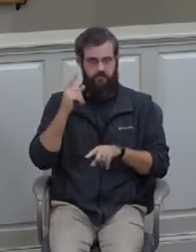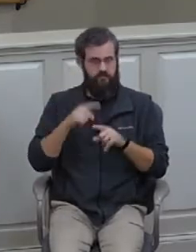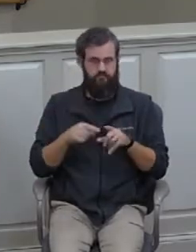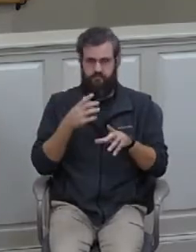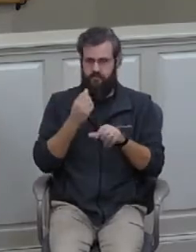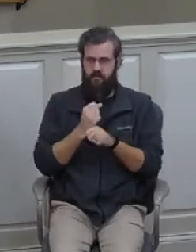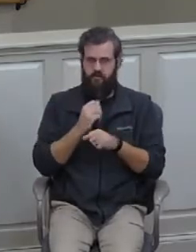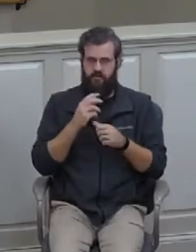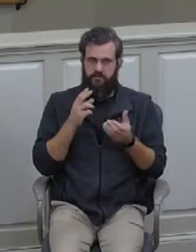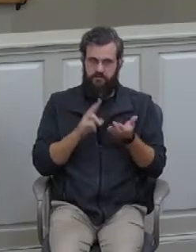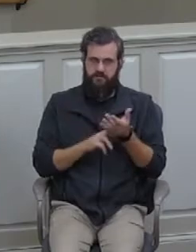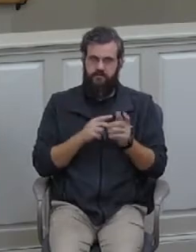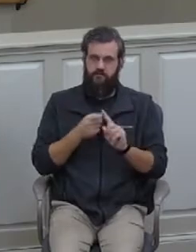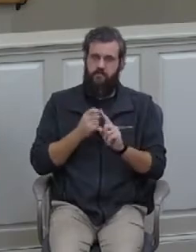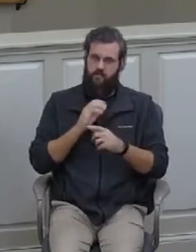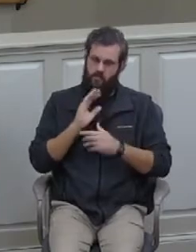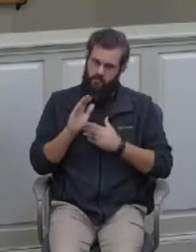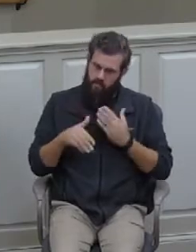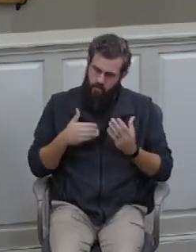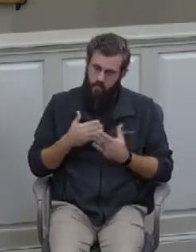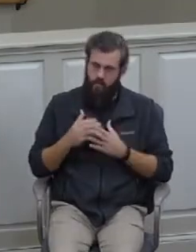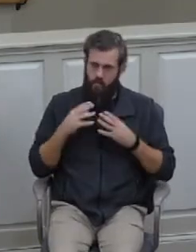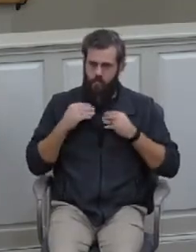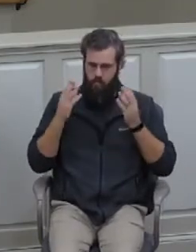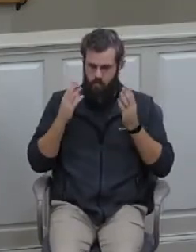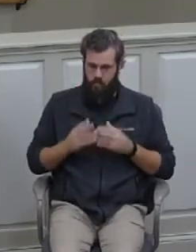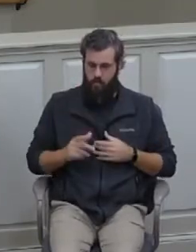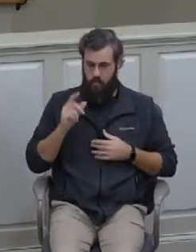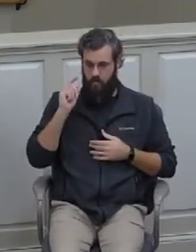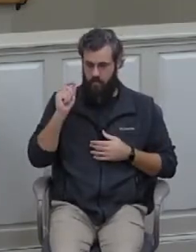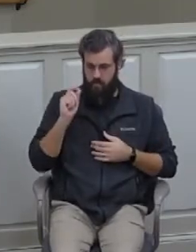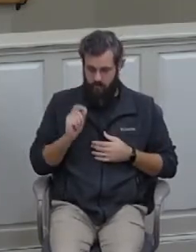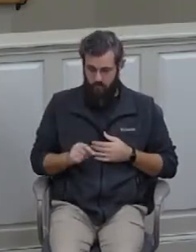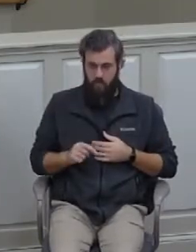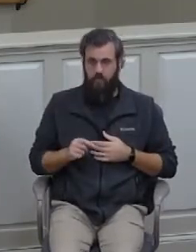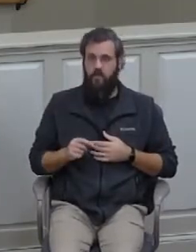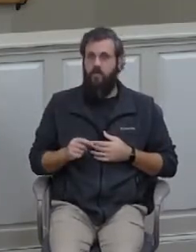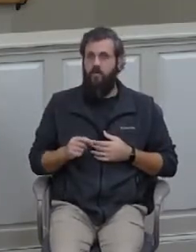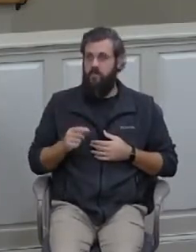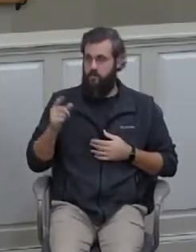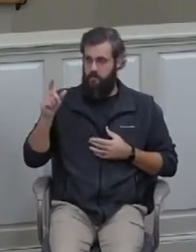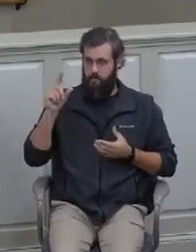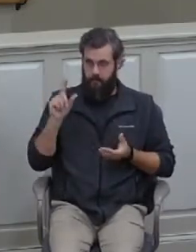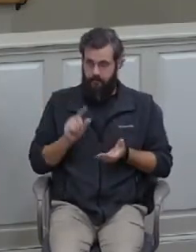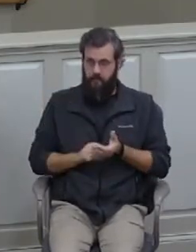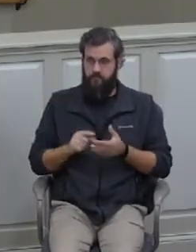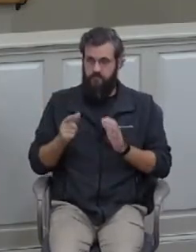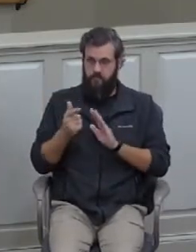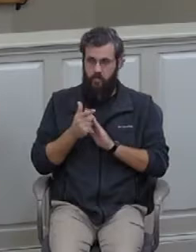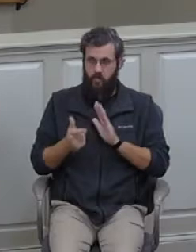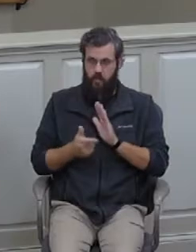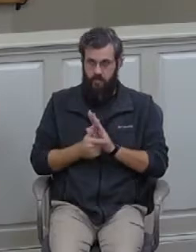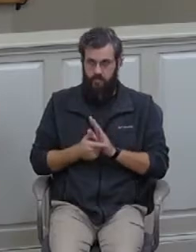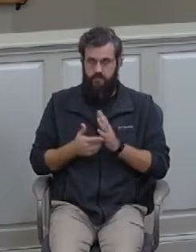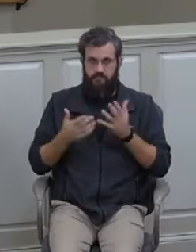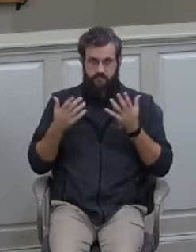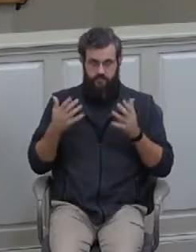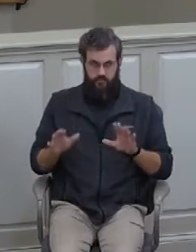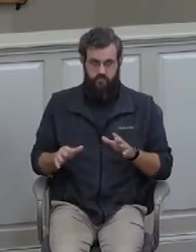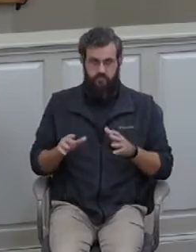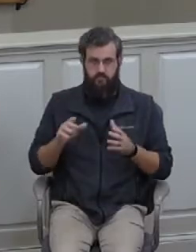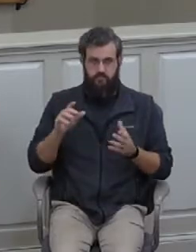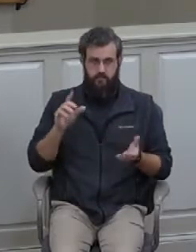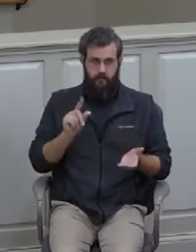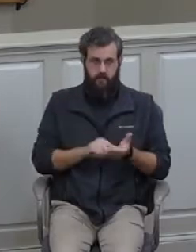from all of the property owners. Therefore, you published that ordinance and publish